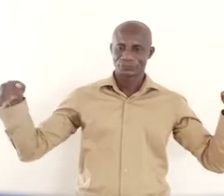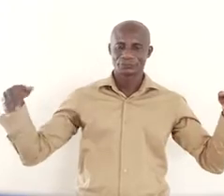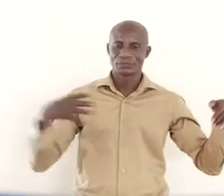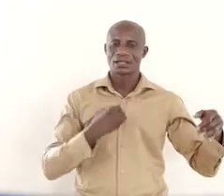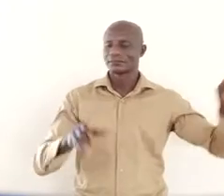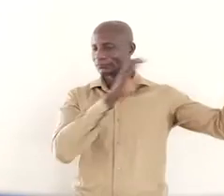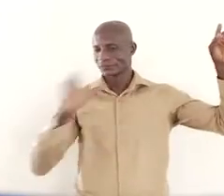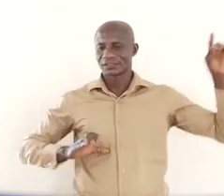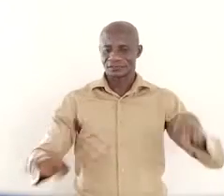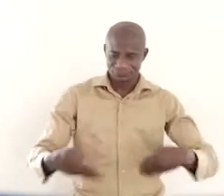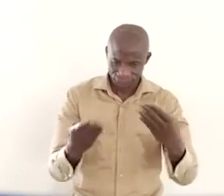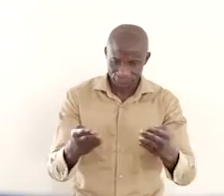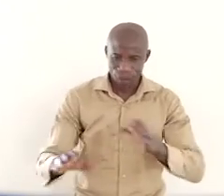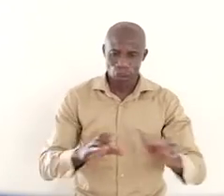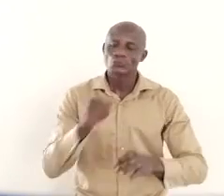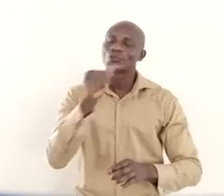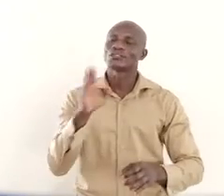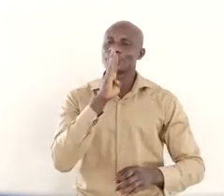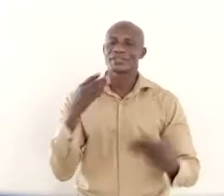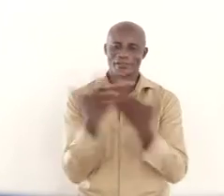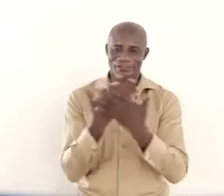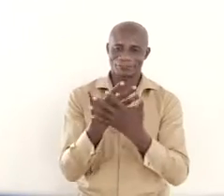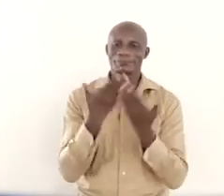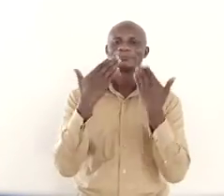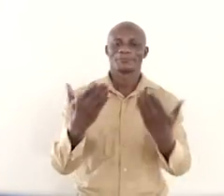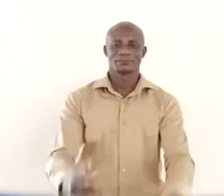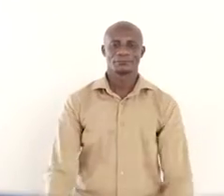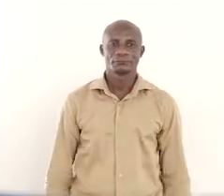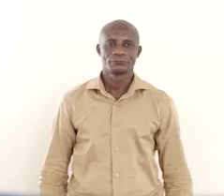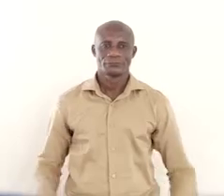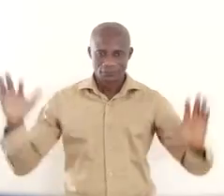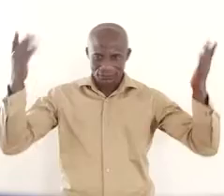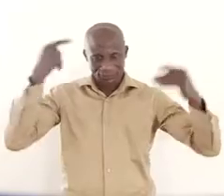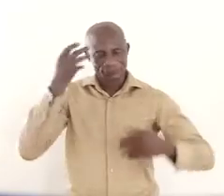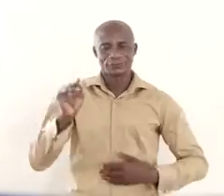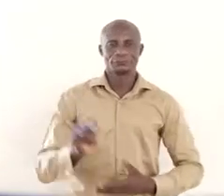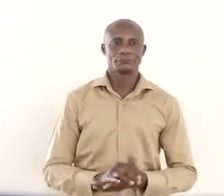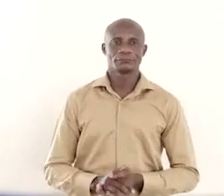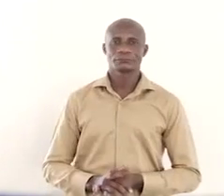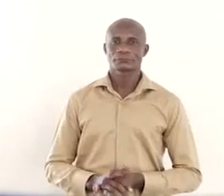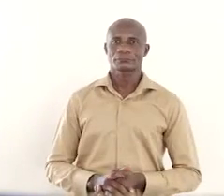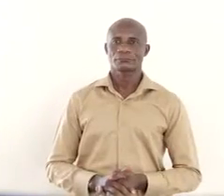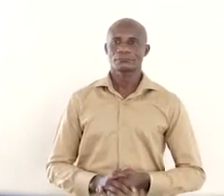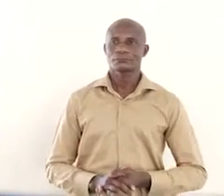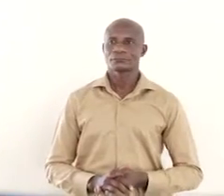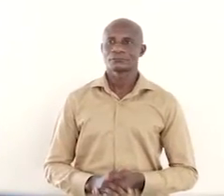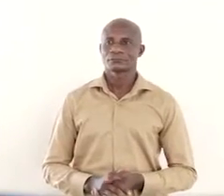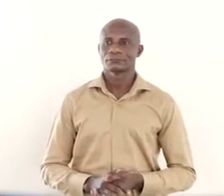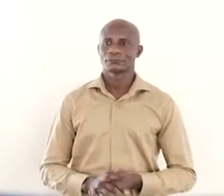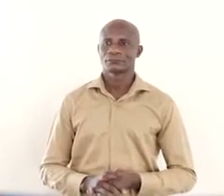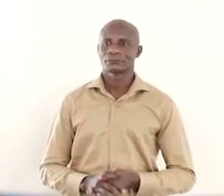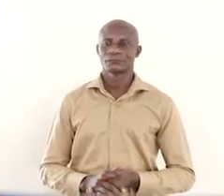angel and Christ gave. Do not be afraid. Thank you. Give me a round of applause.